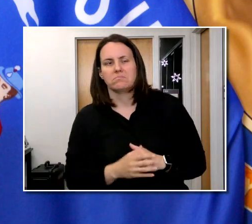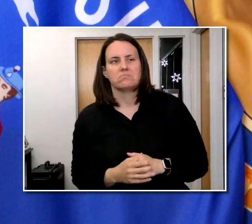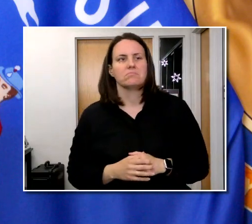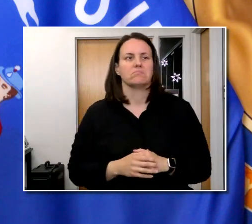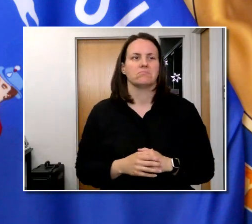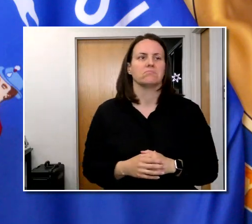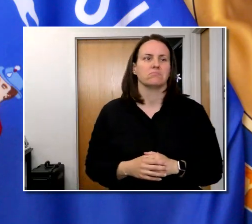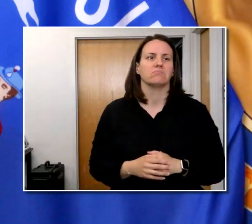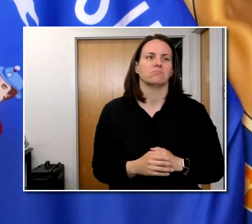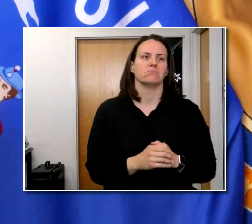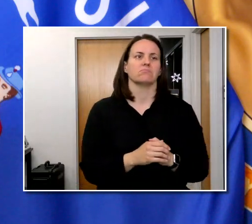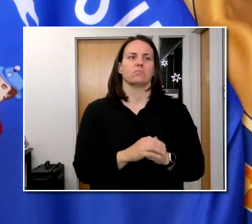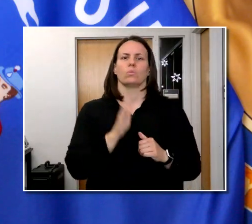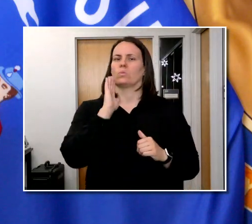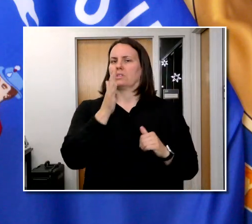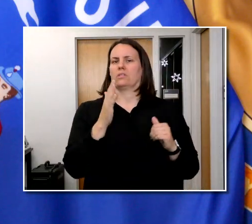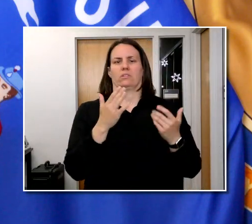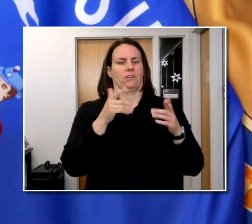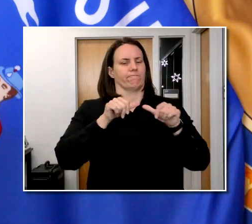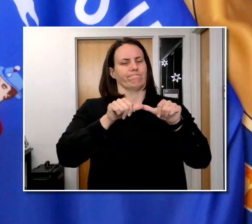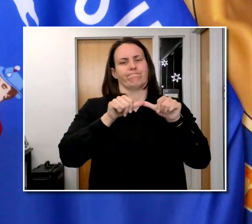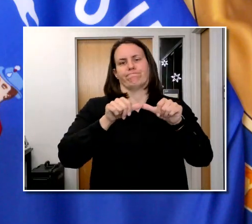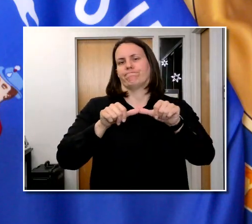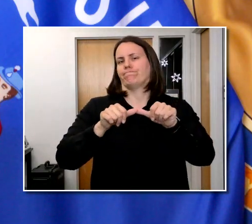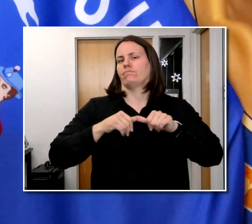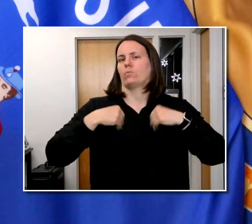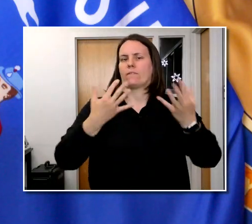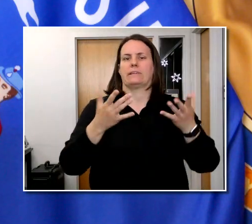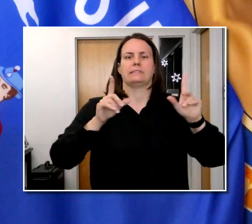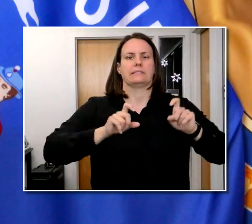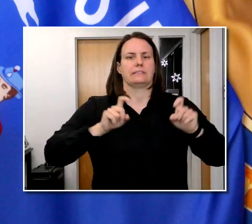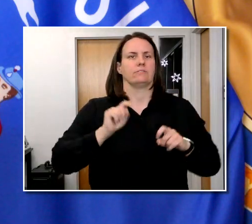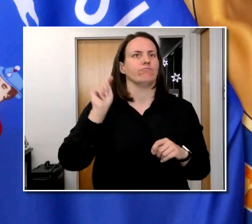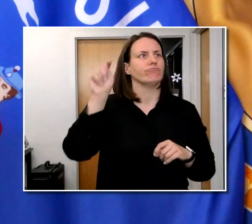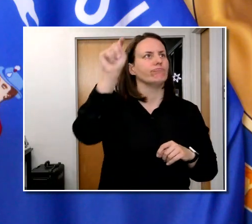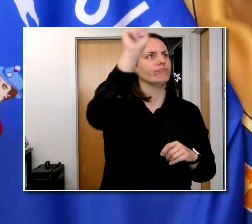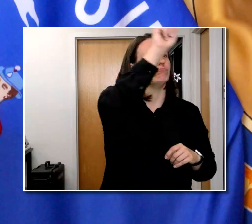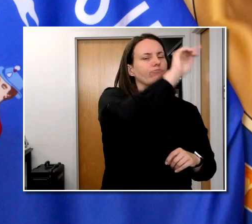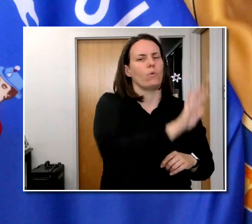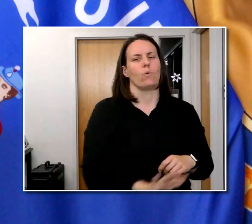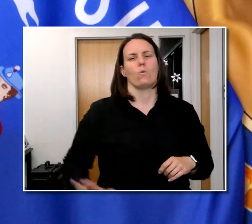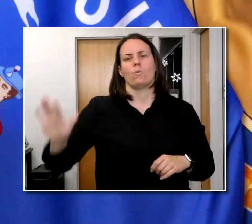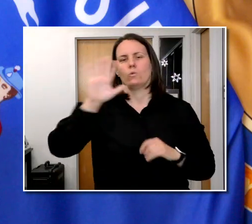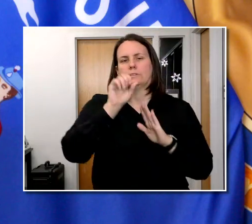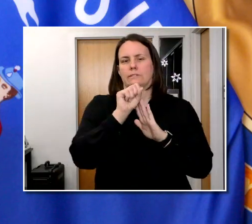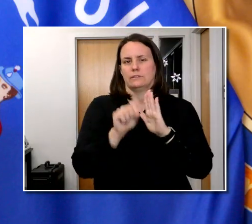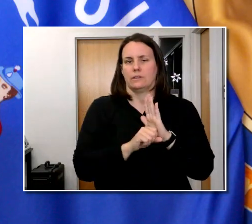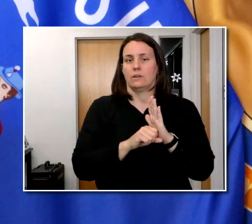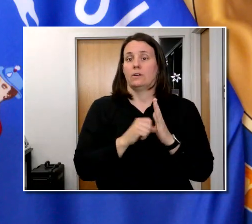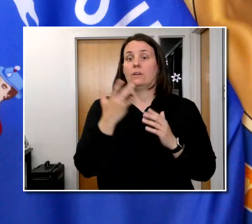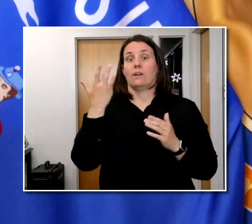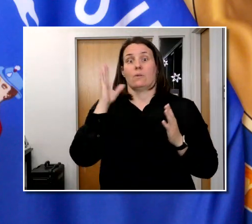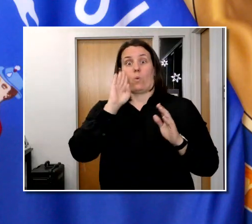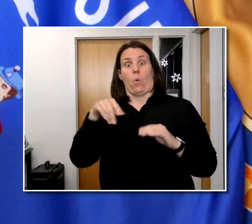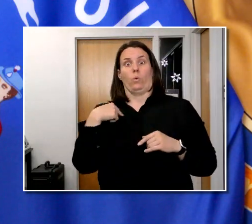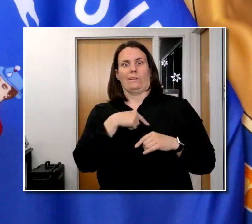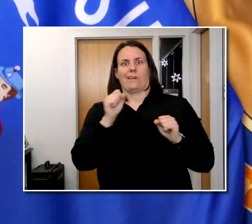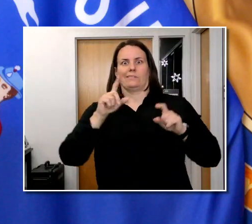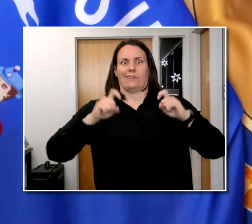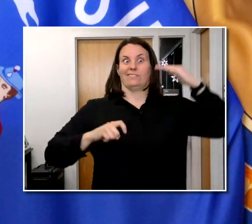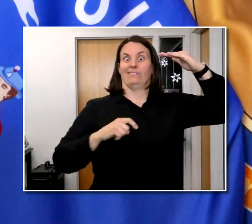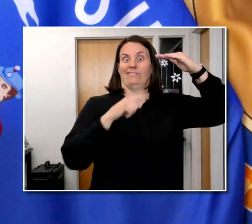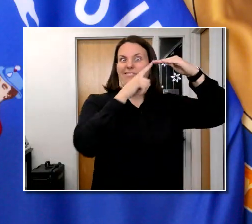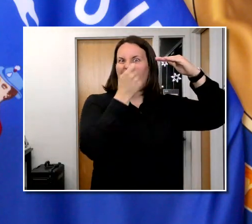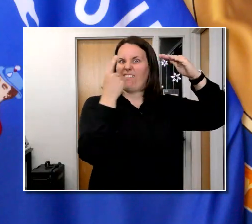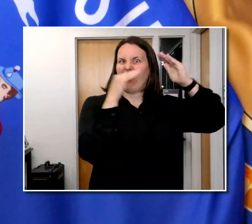in communities all across Wisconsin as the state works to increase testing capacity. I can't even begin to describe